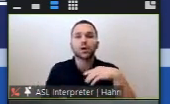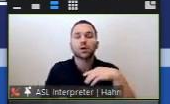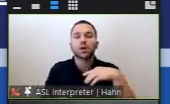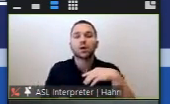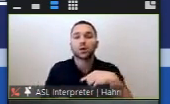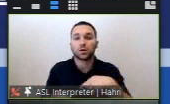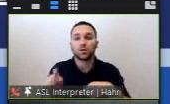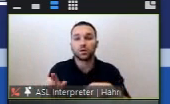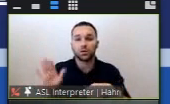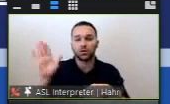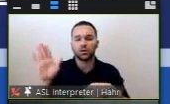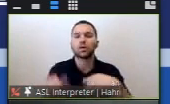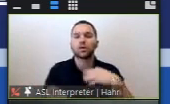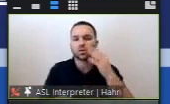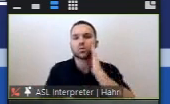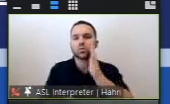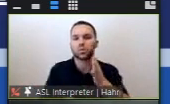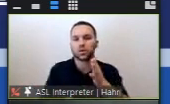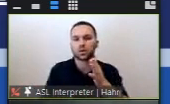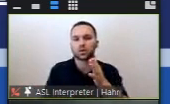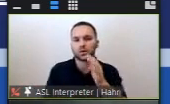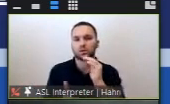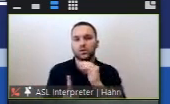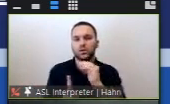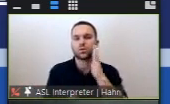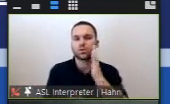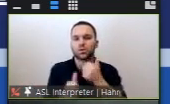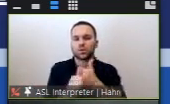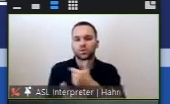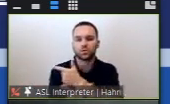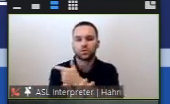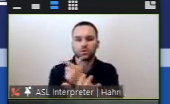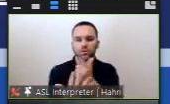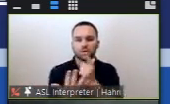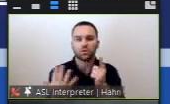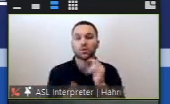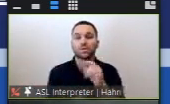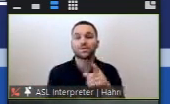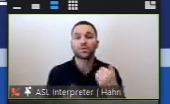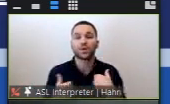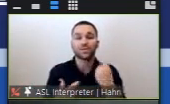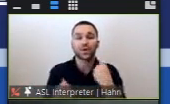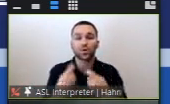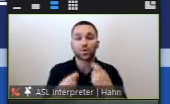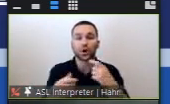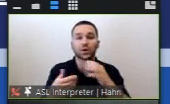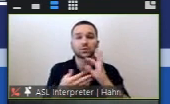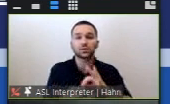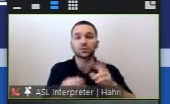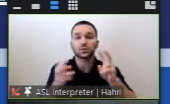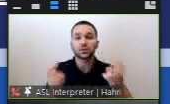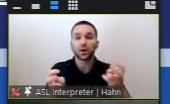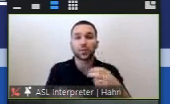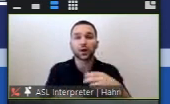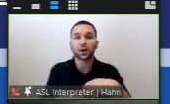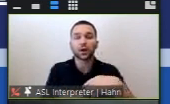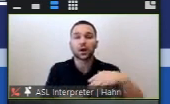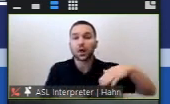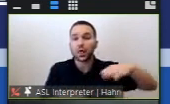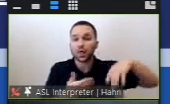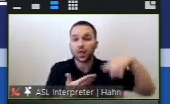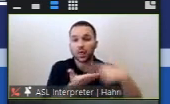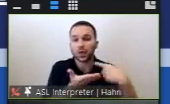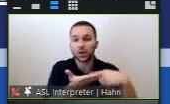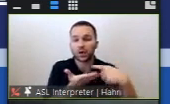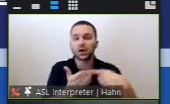that those requests were received. If you have a question about a topic that was not covered on today's Media Avail, please send us